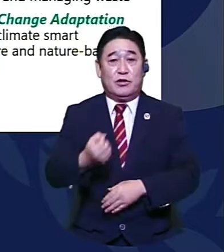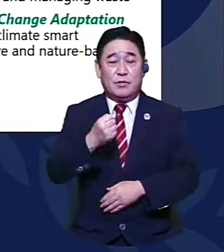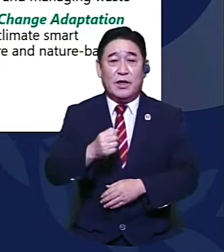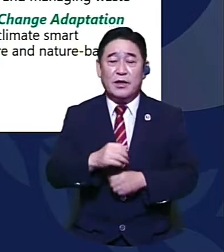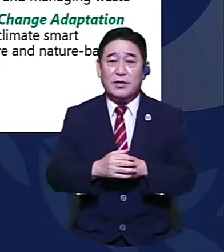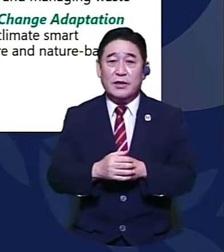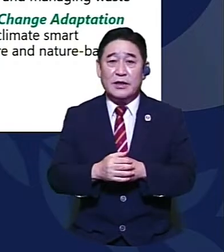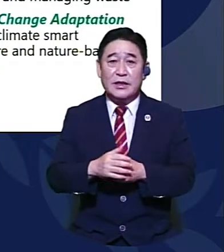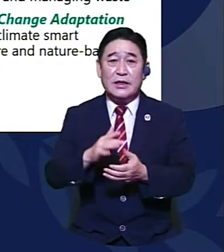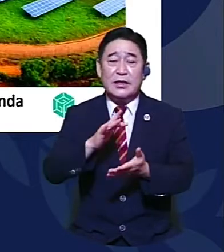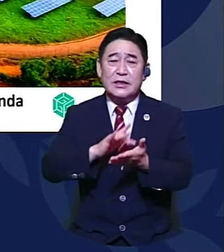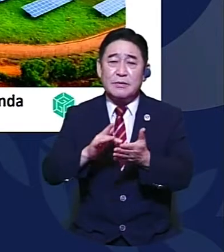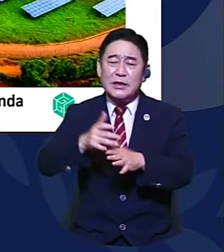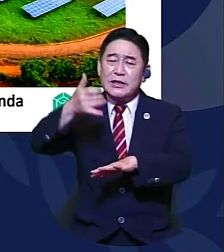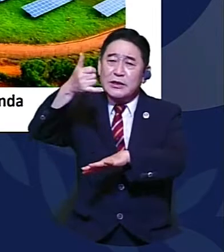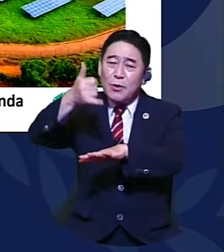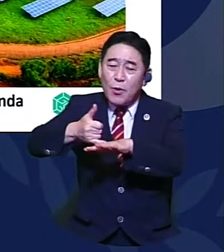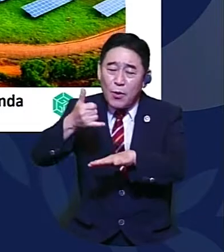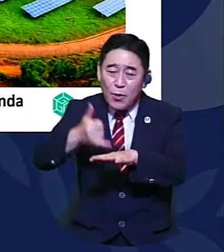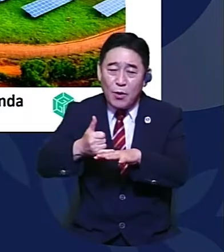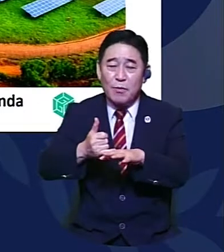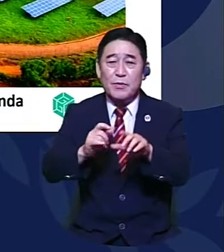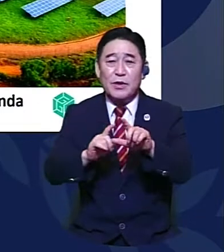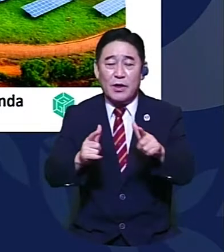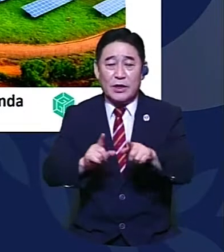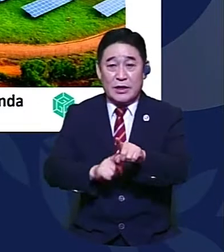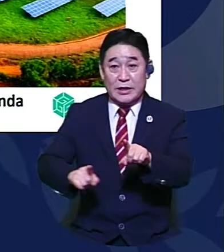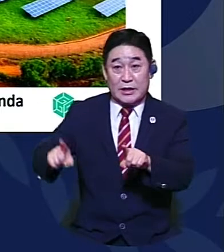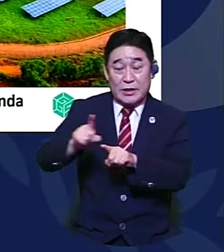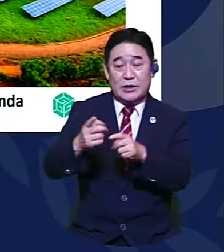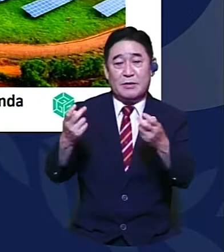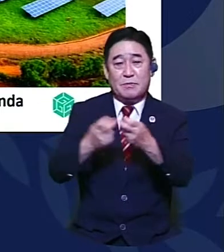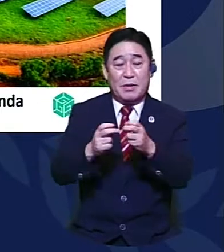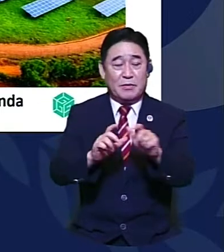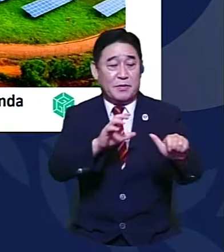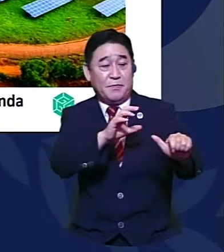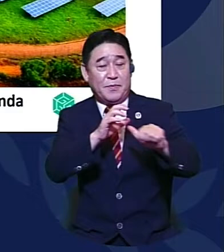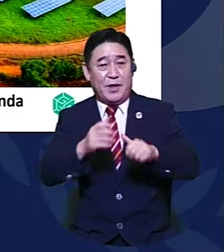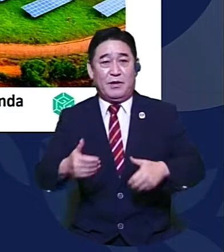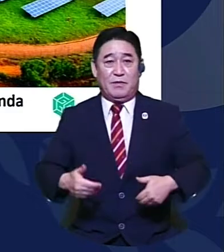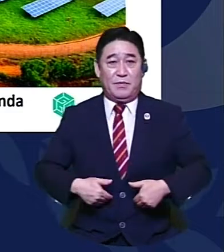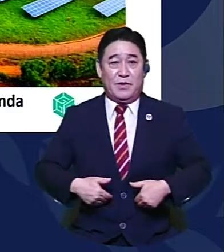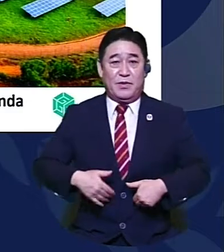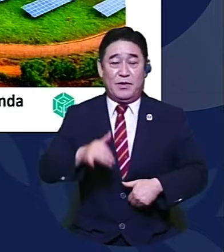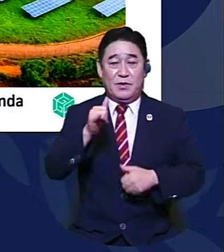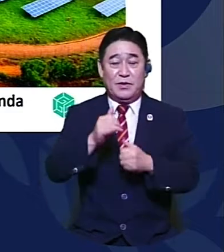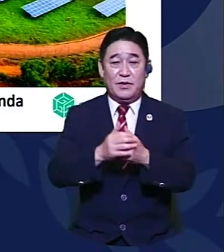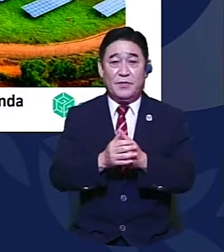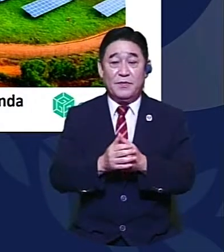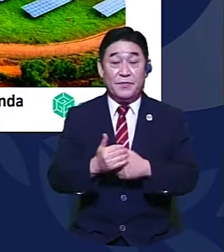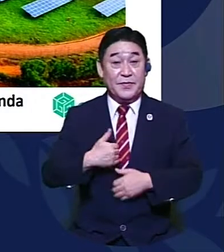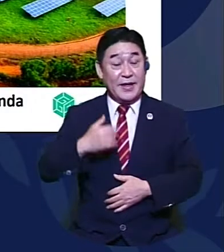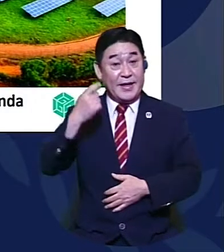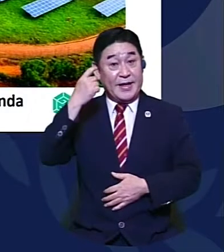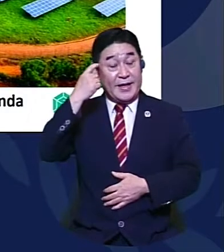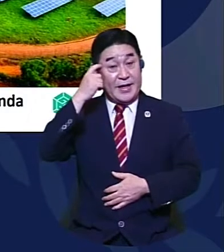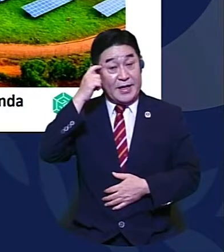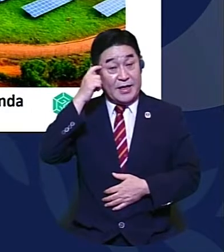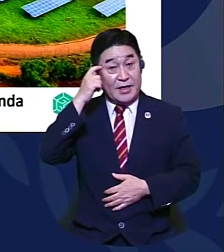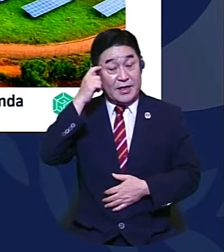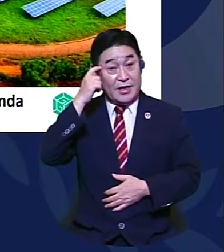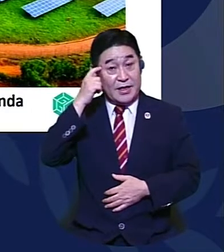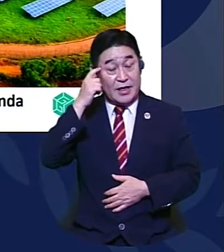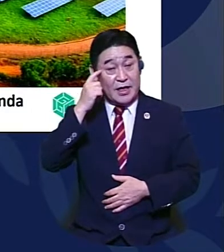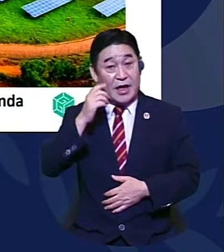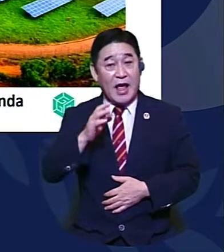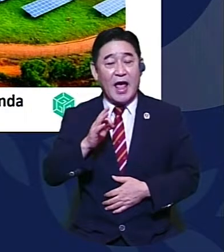nature-based solutions. The good news is that investing in renewable energy creates more